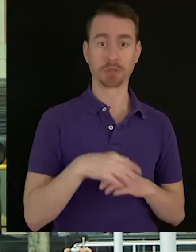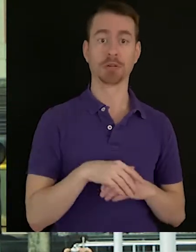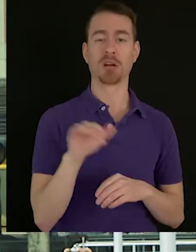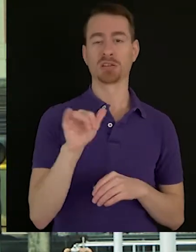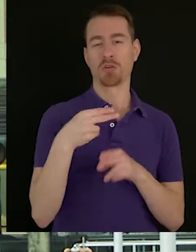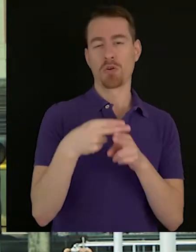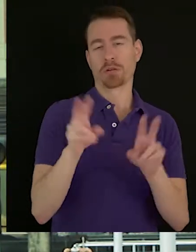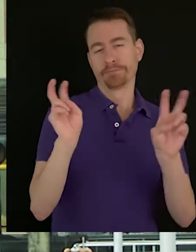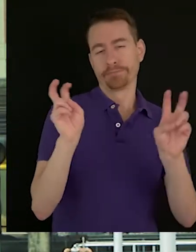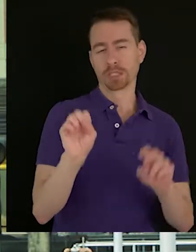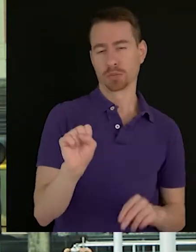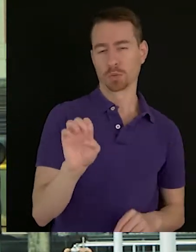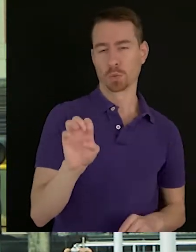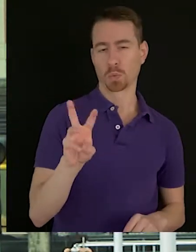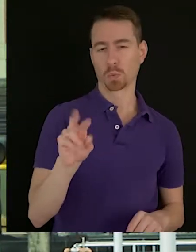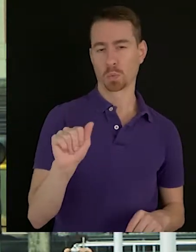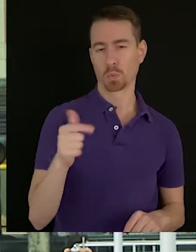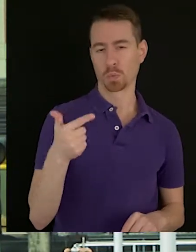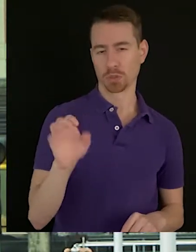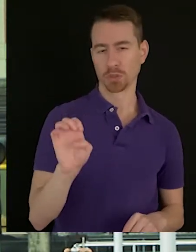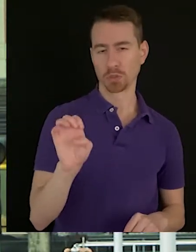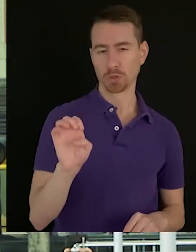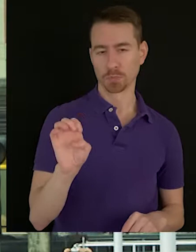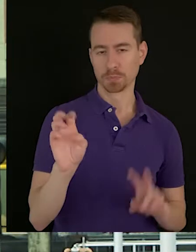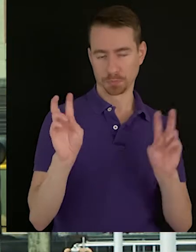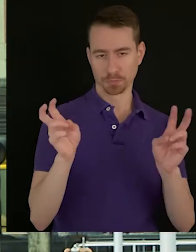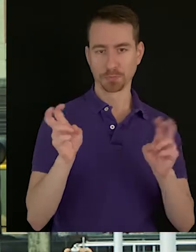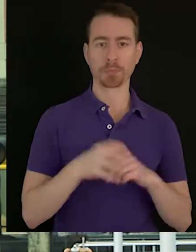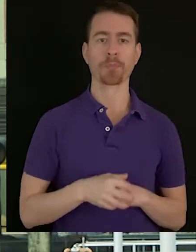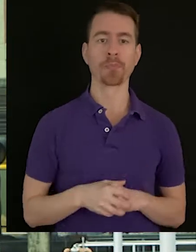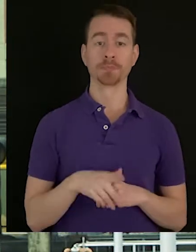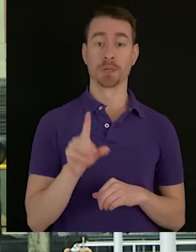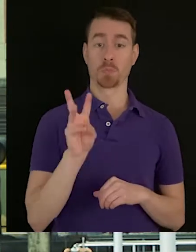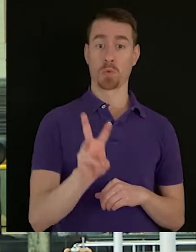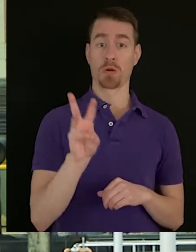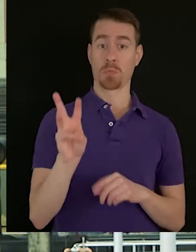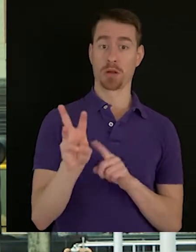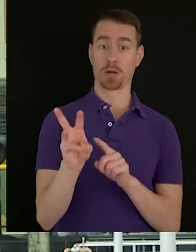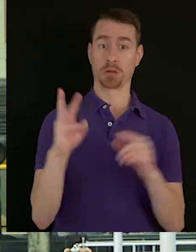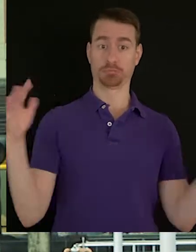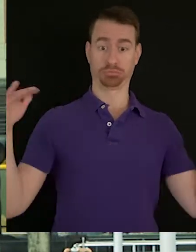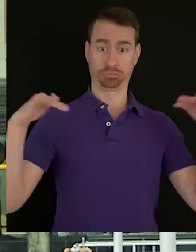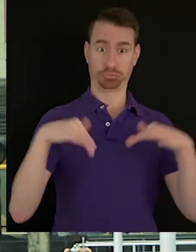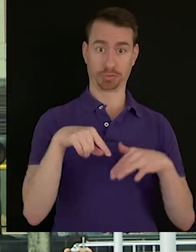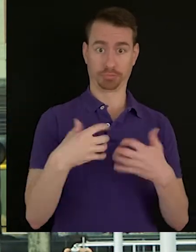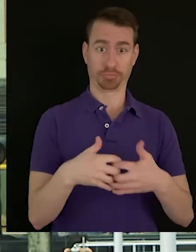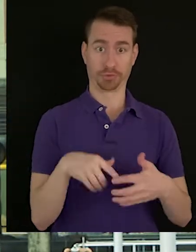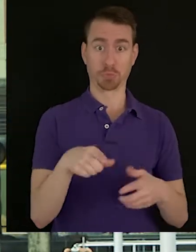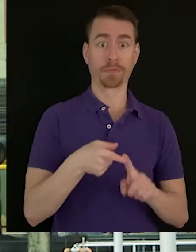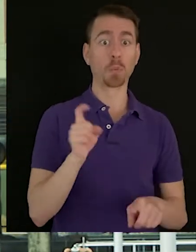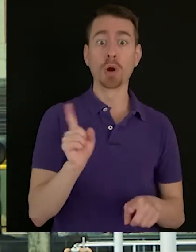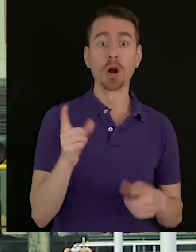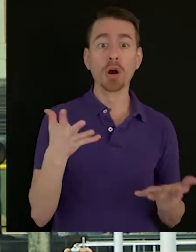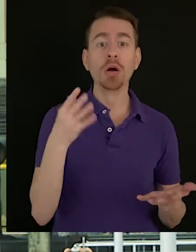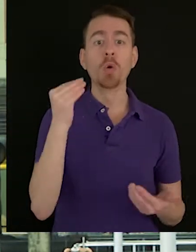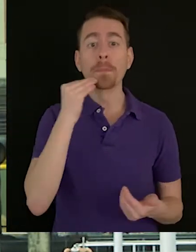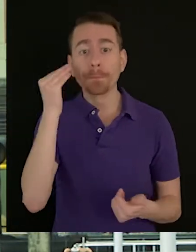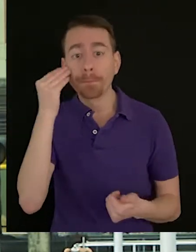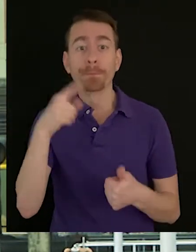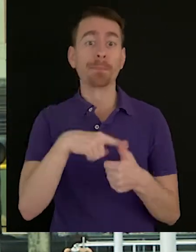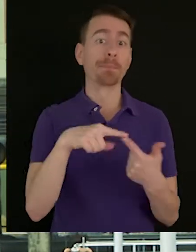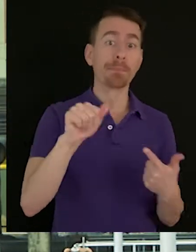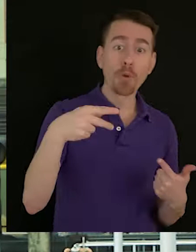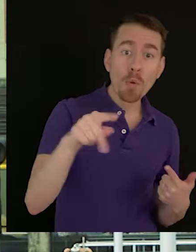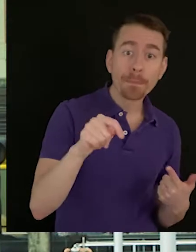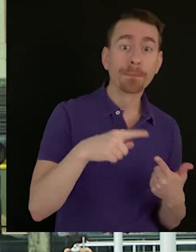sewage. Wastewater comes to the King County wastewater treatment plants from apartments, houses,